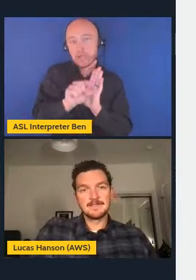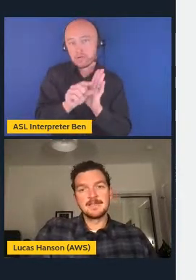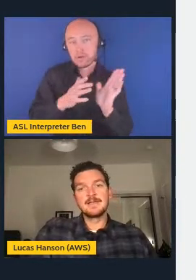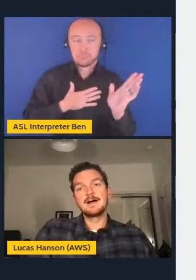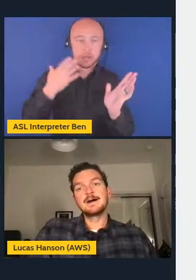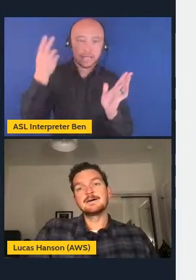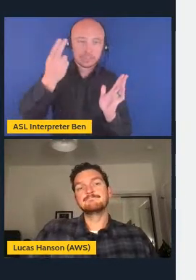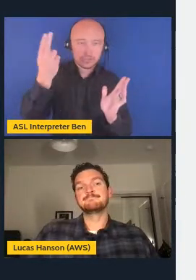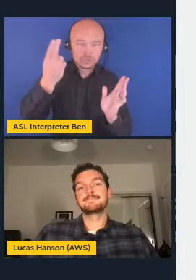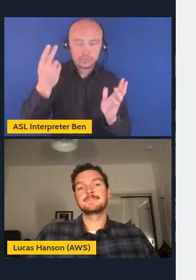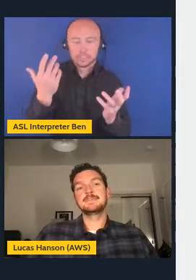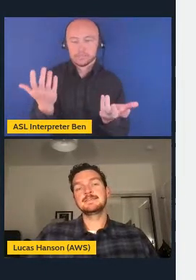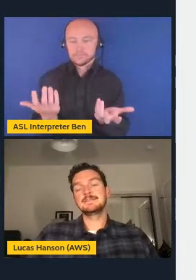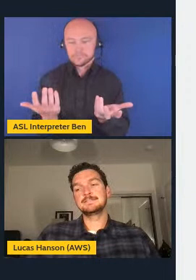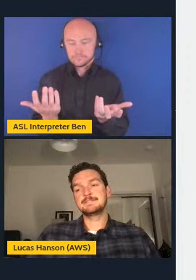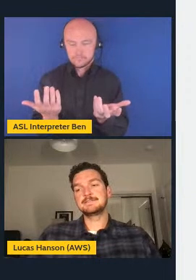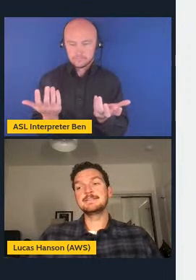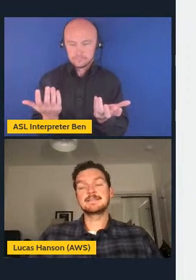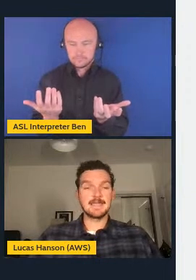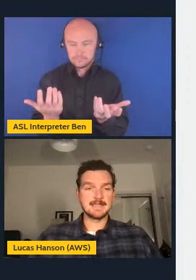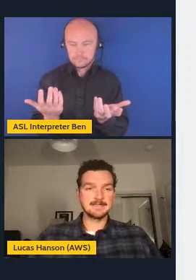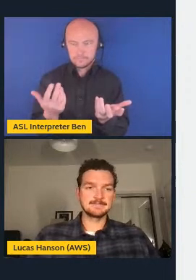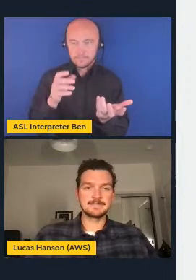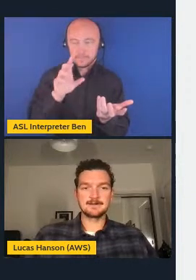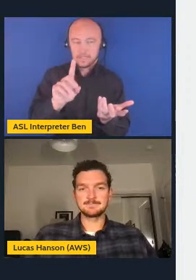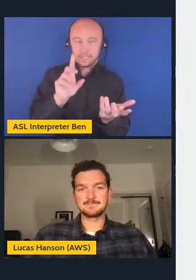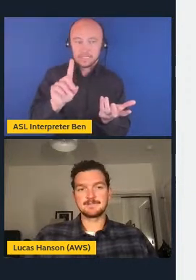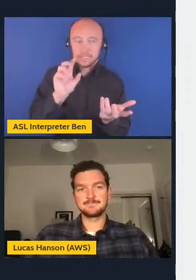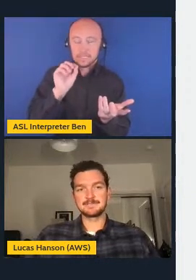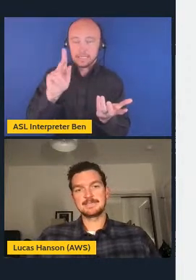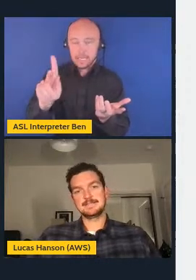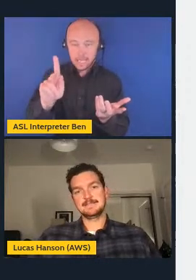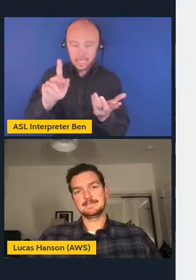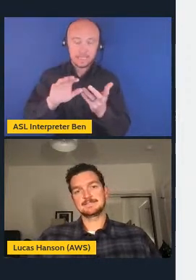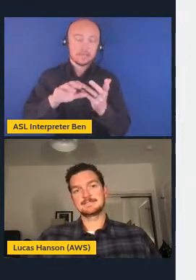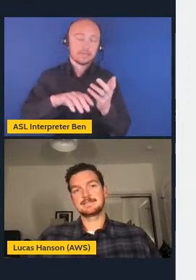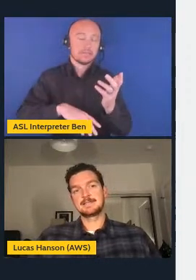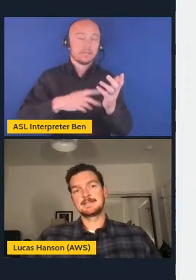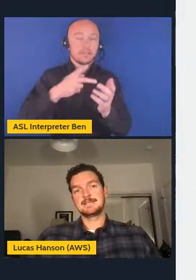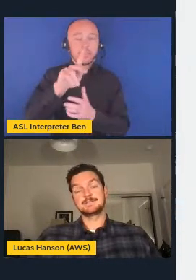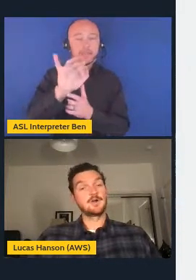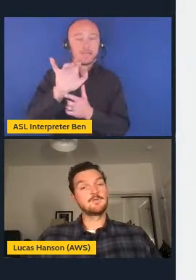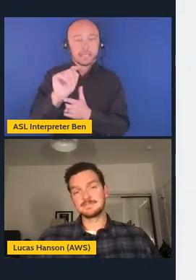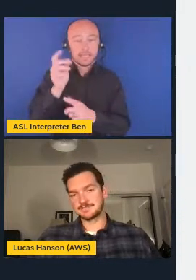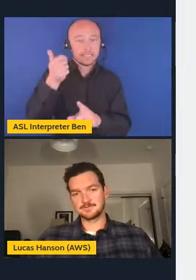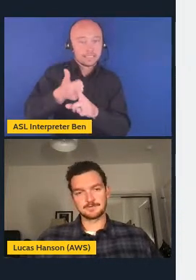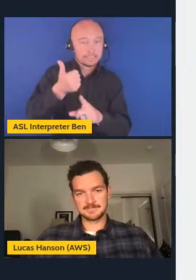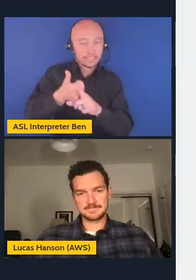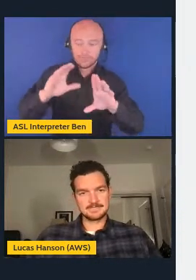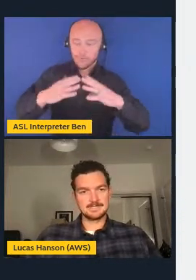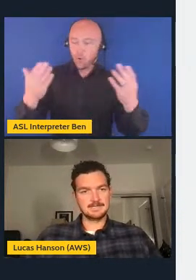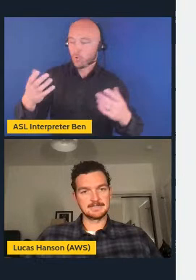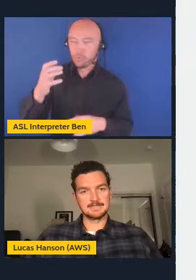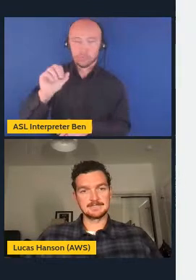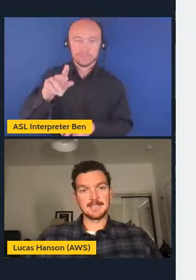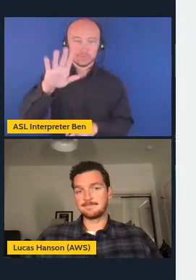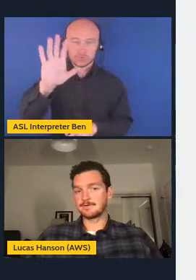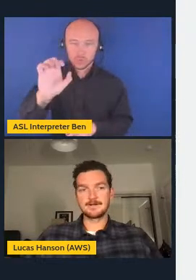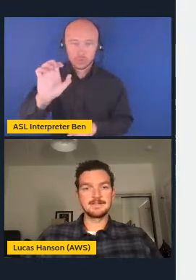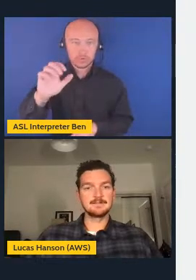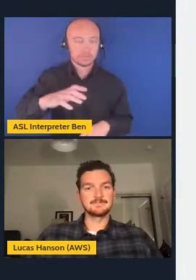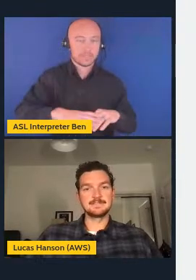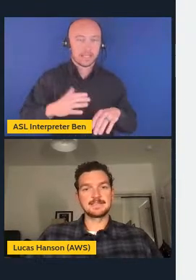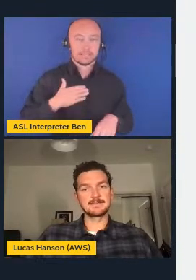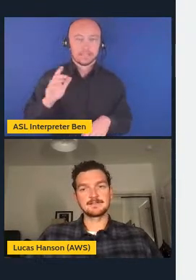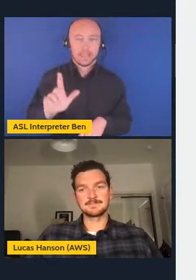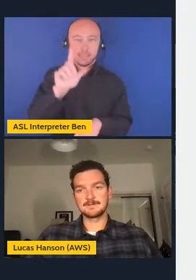here. The DDK, Data Ops Development Kit, is an open source